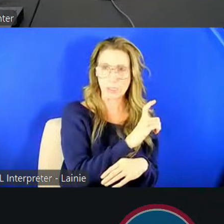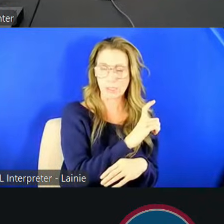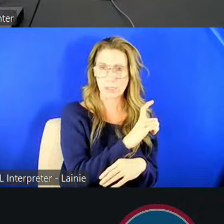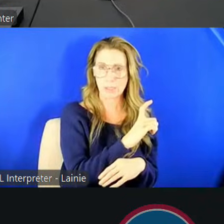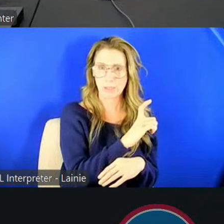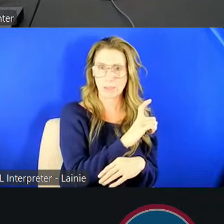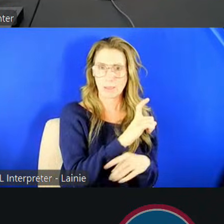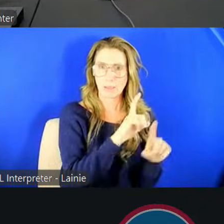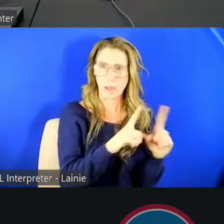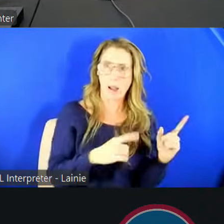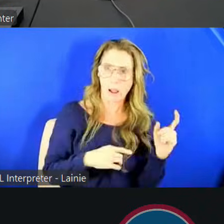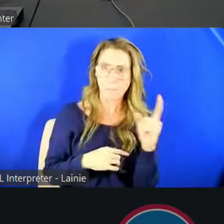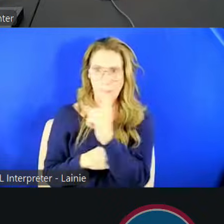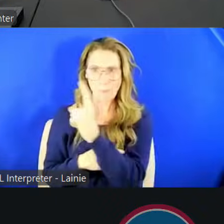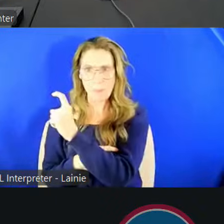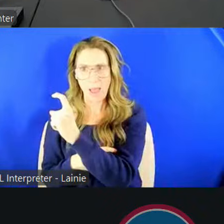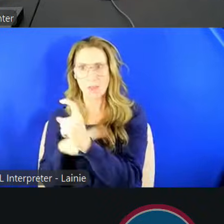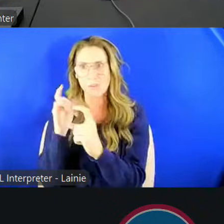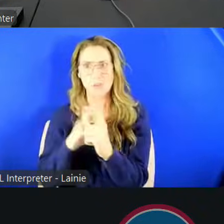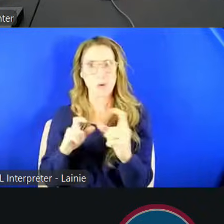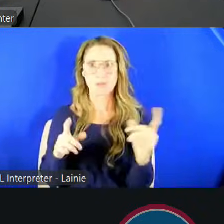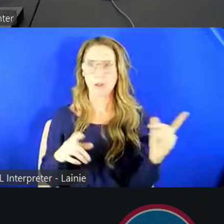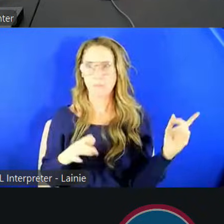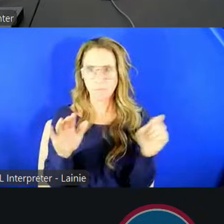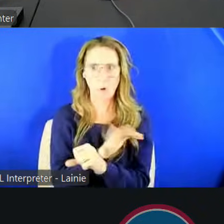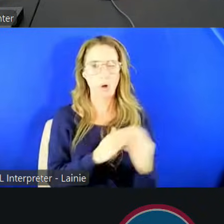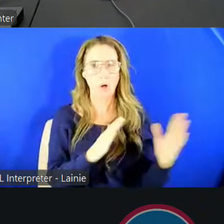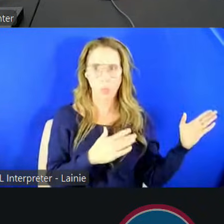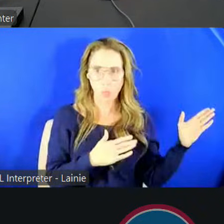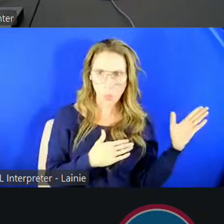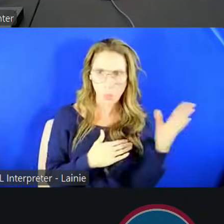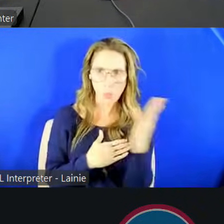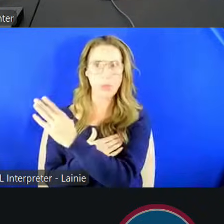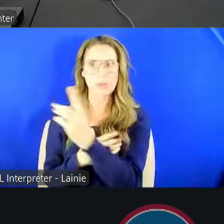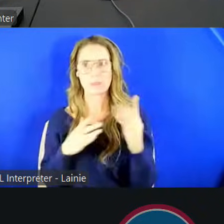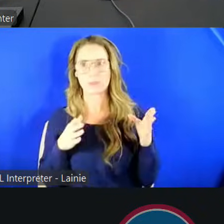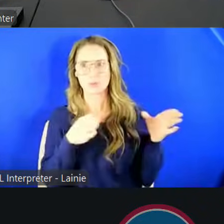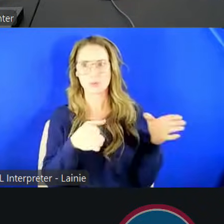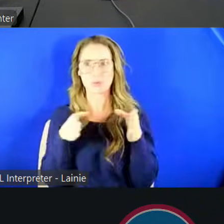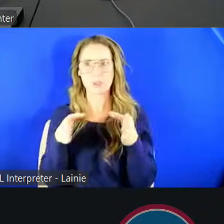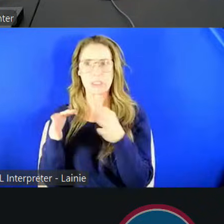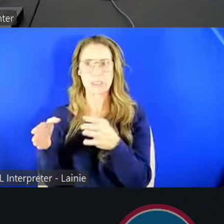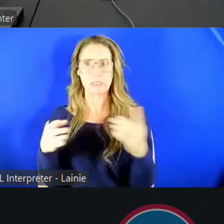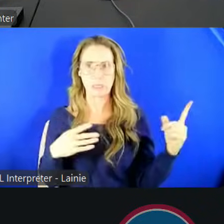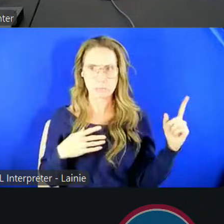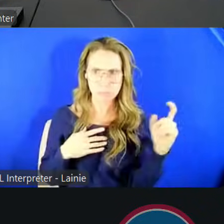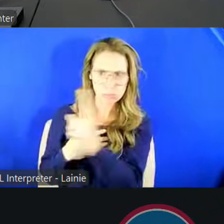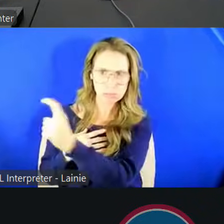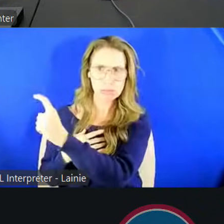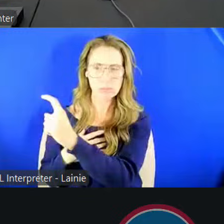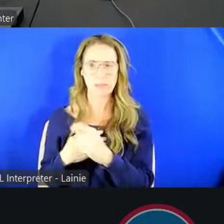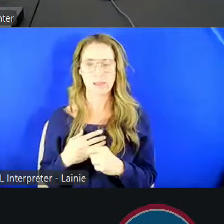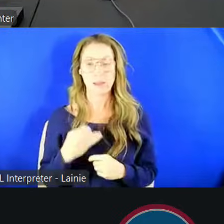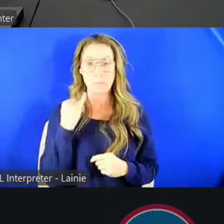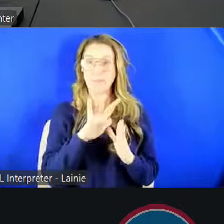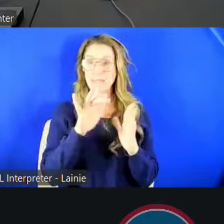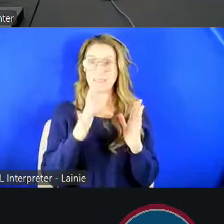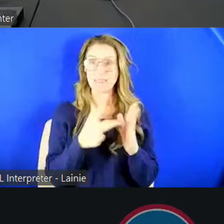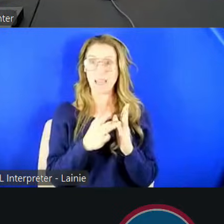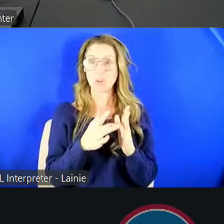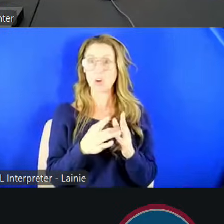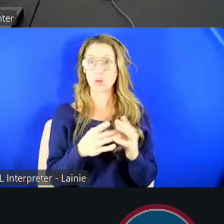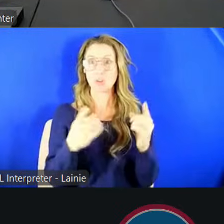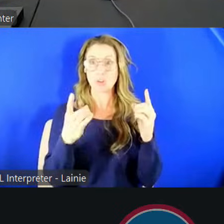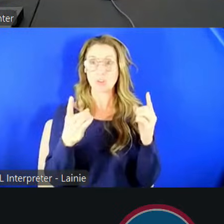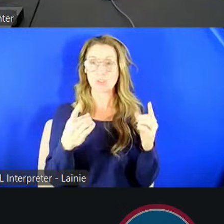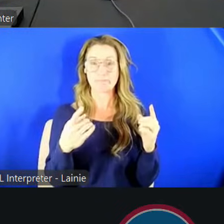going the other way, you have to cross the entire lane of traffic. So this way, you're just crossing half and half. And actually, it's